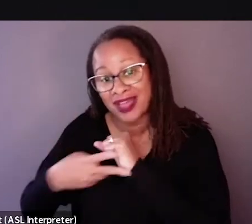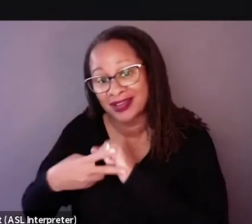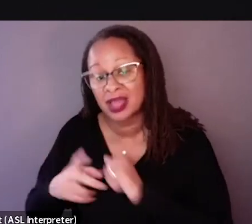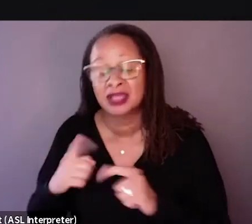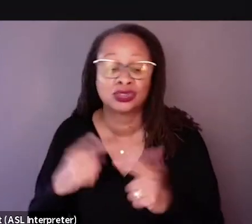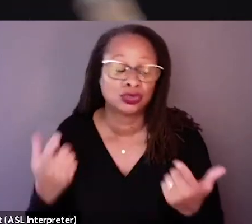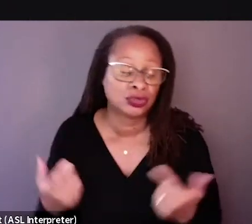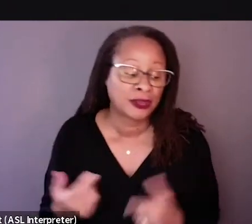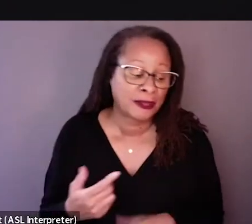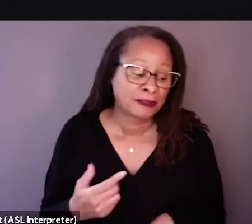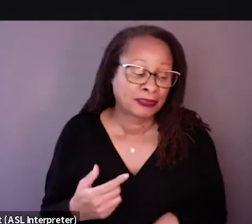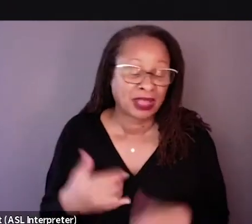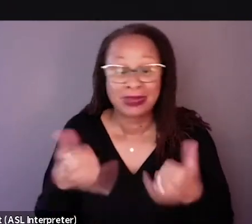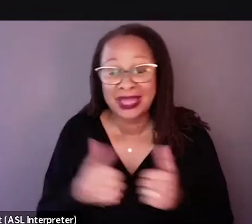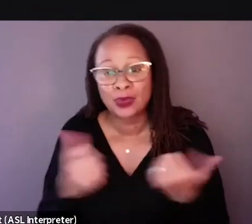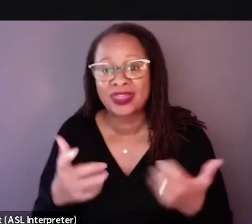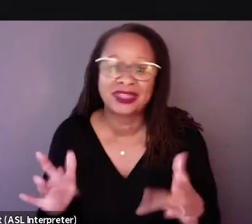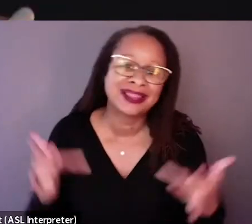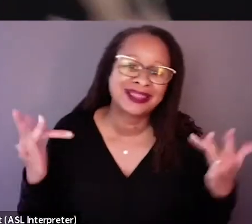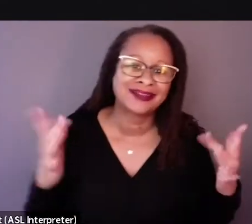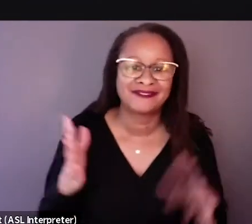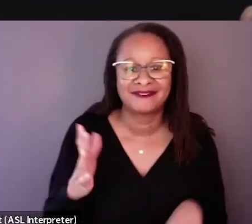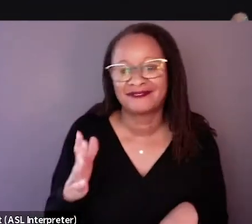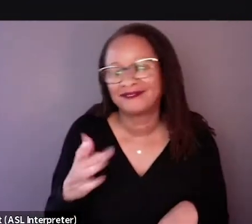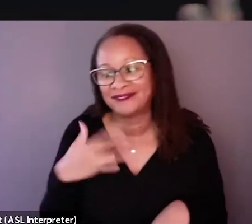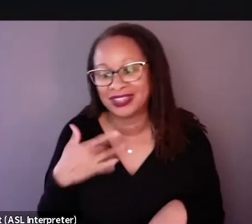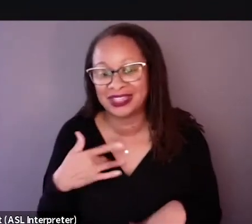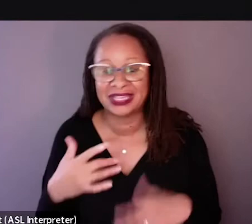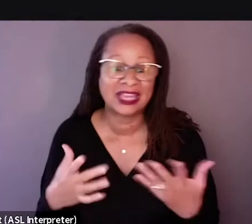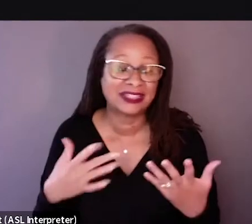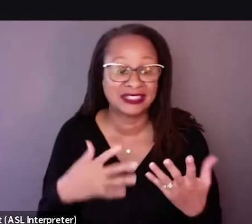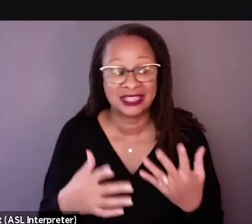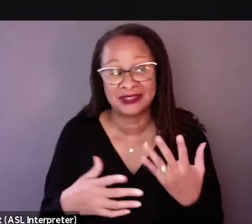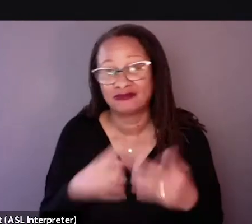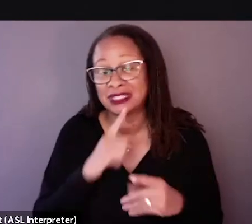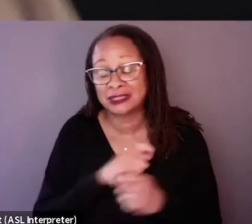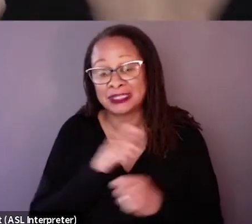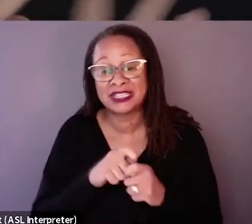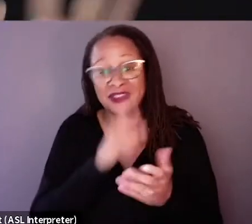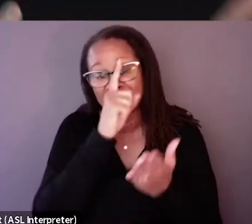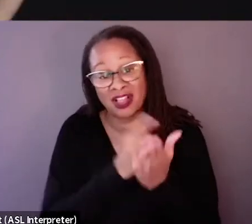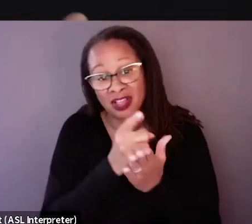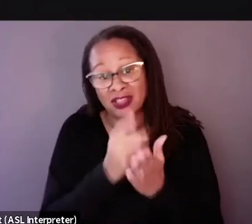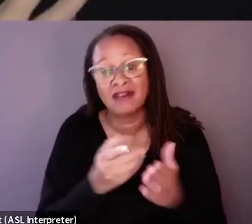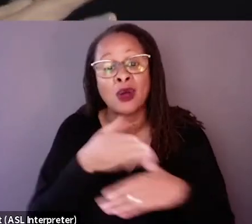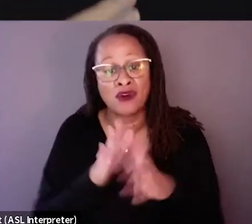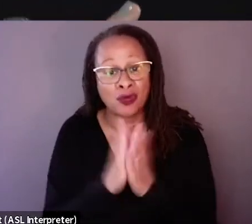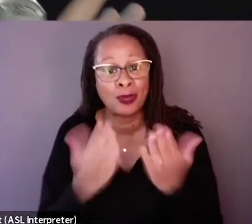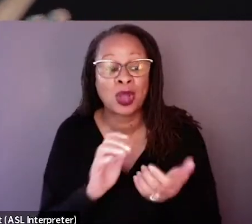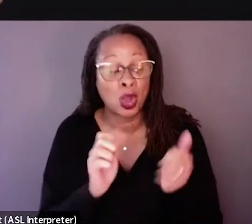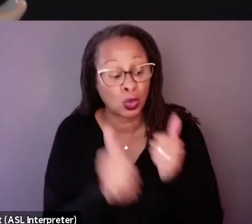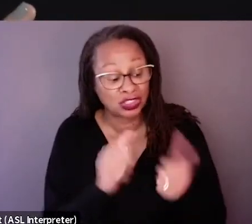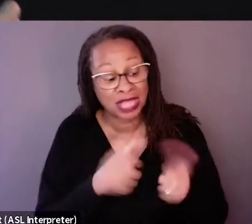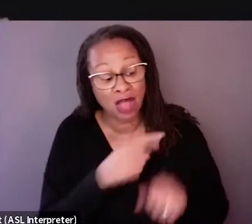with the whimsy and the feeling of falling in love, but a specific falling in love over books, which is how they met. So those kinds of pieces helped to